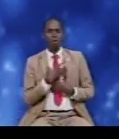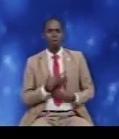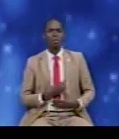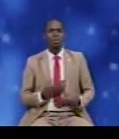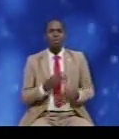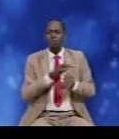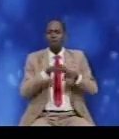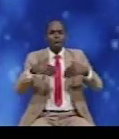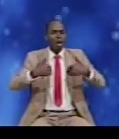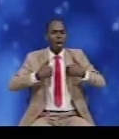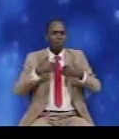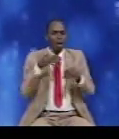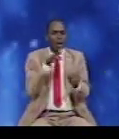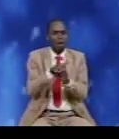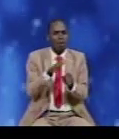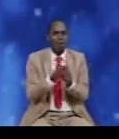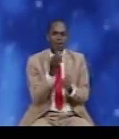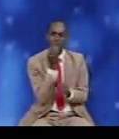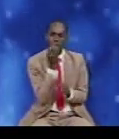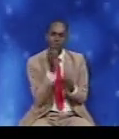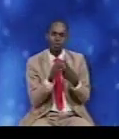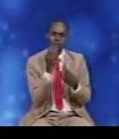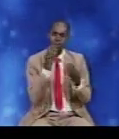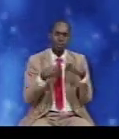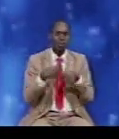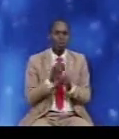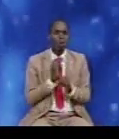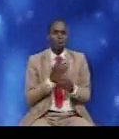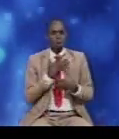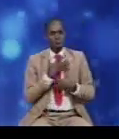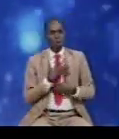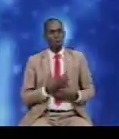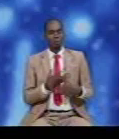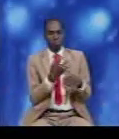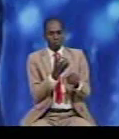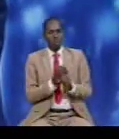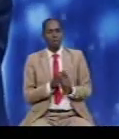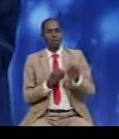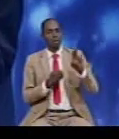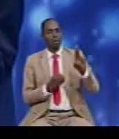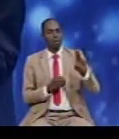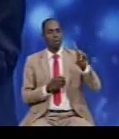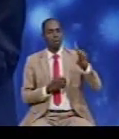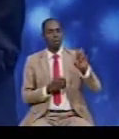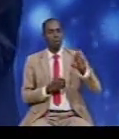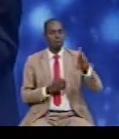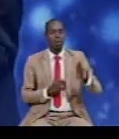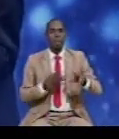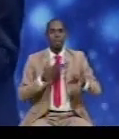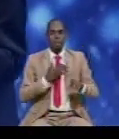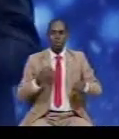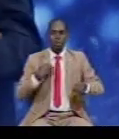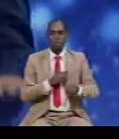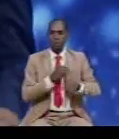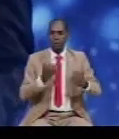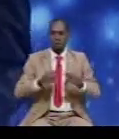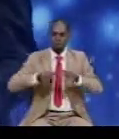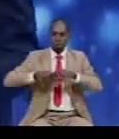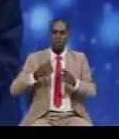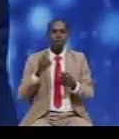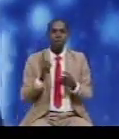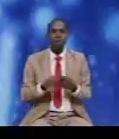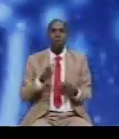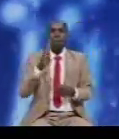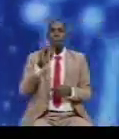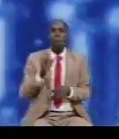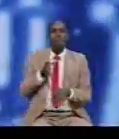enough to eat, and we're hungry. And gives us answer, and we go into compulsive fasting. We didn't want to fast, but what can